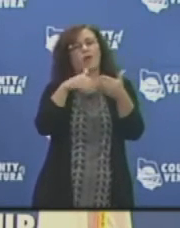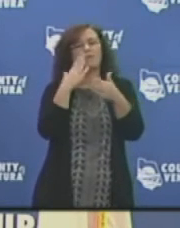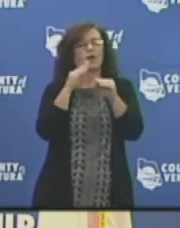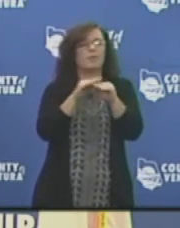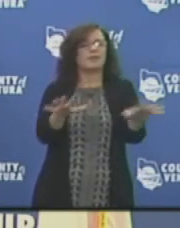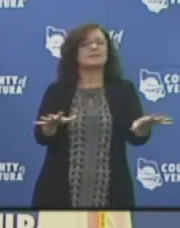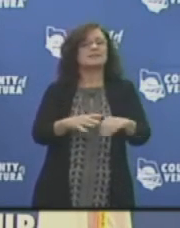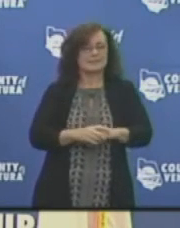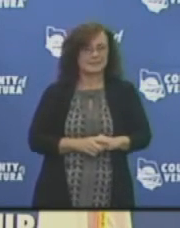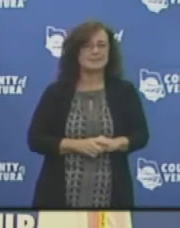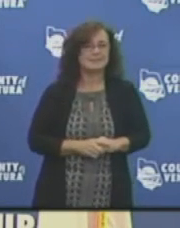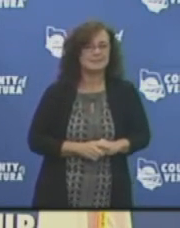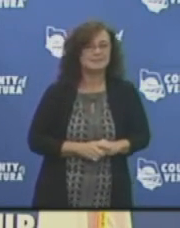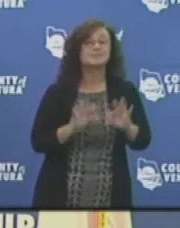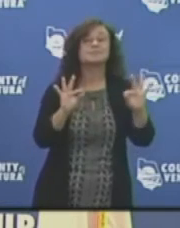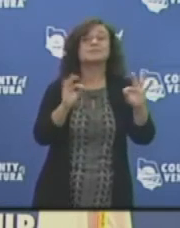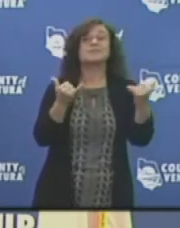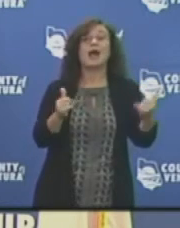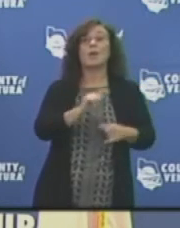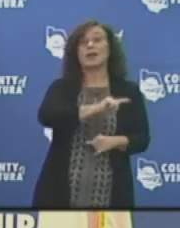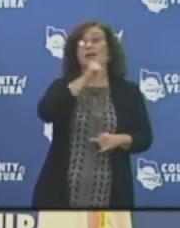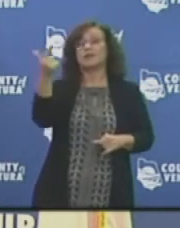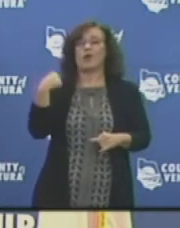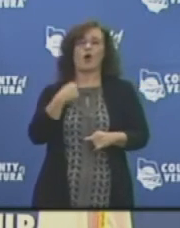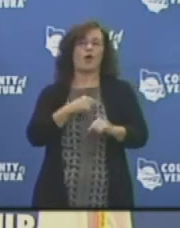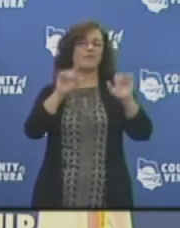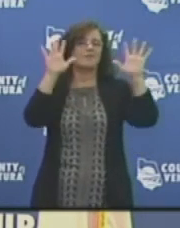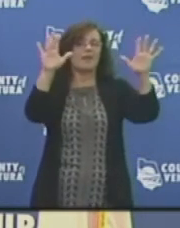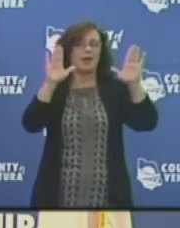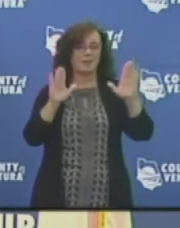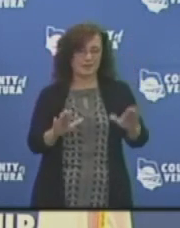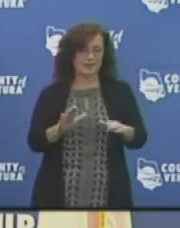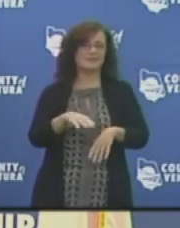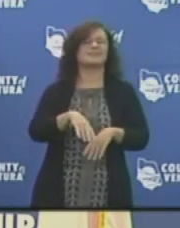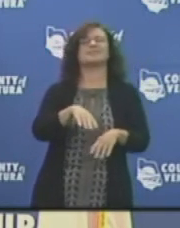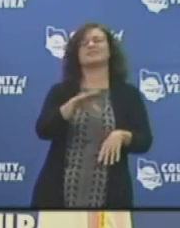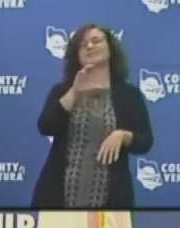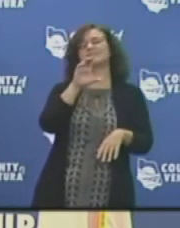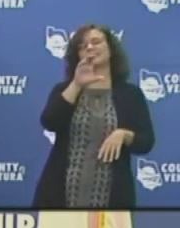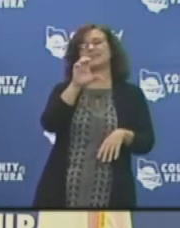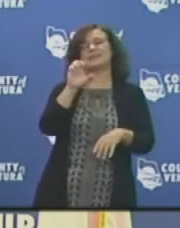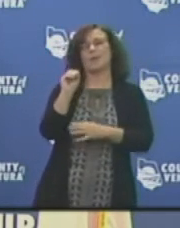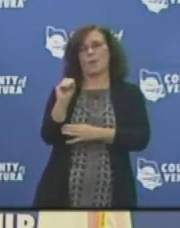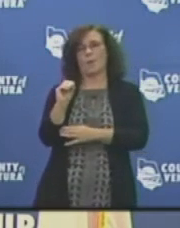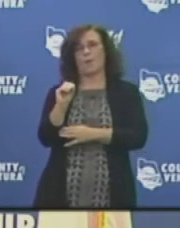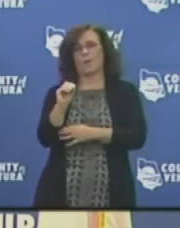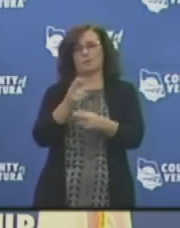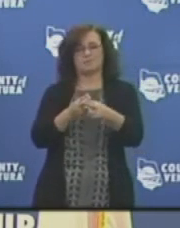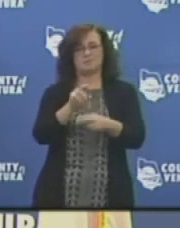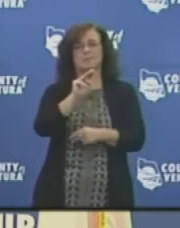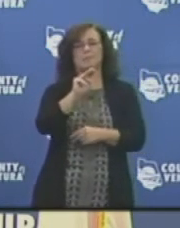I would like to introduce our fabulous county CEO, Mike Powers.